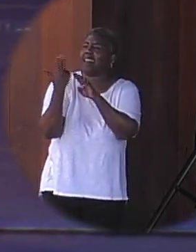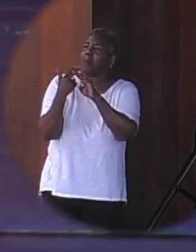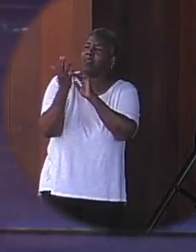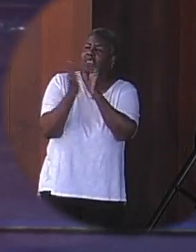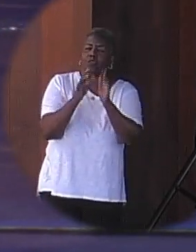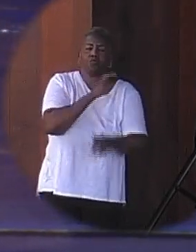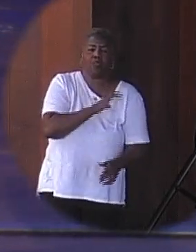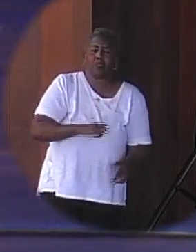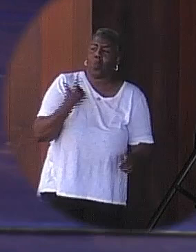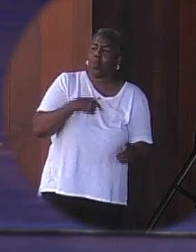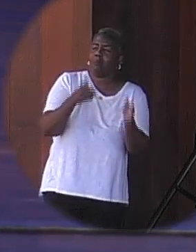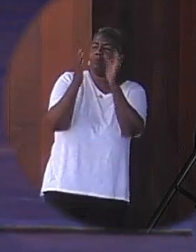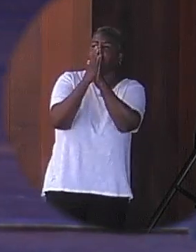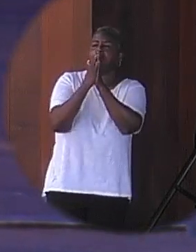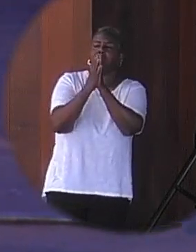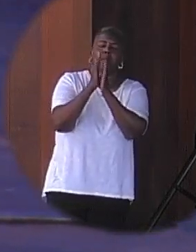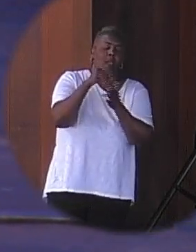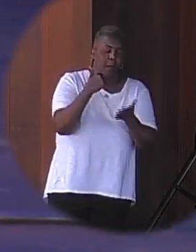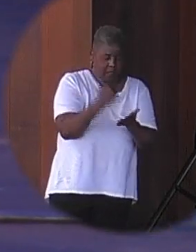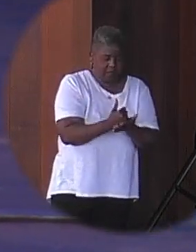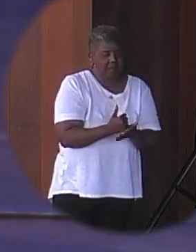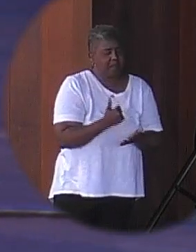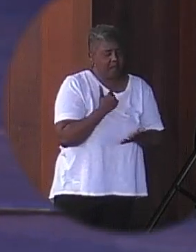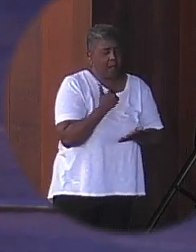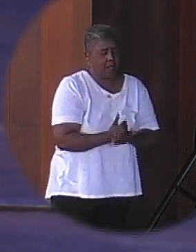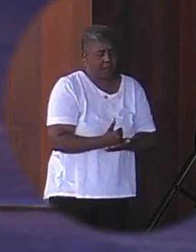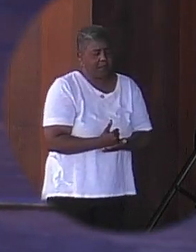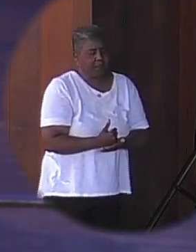of Jesus we pray. Amen.